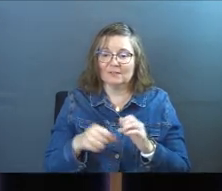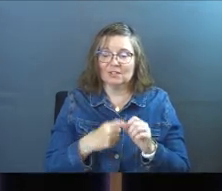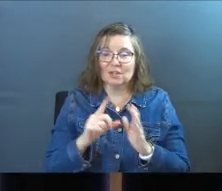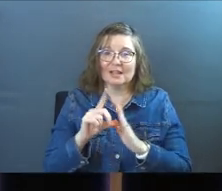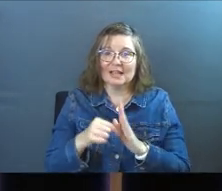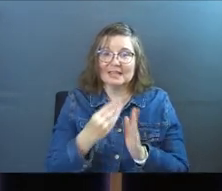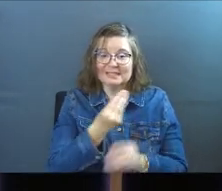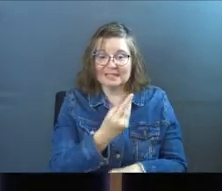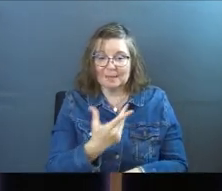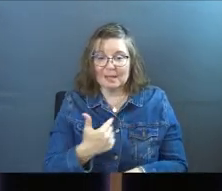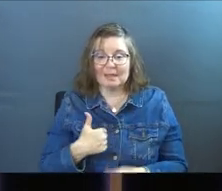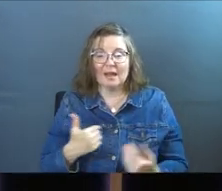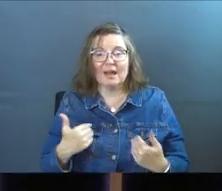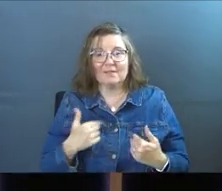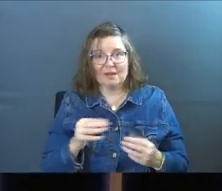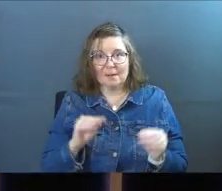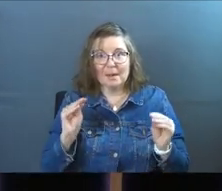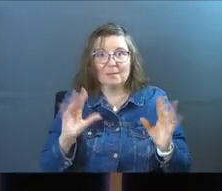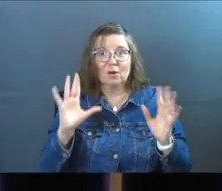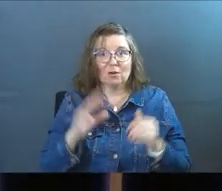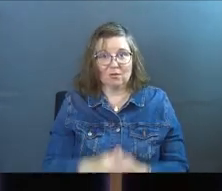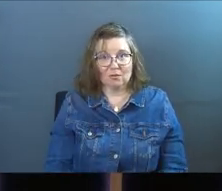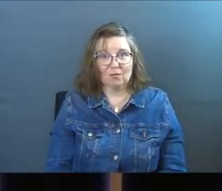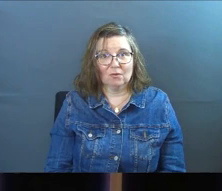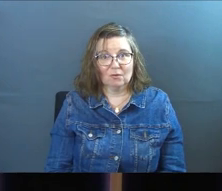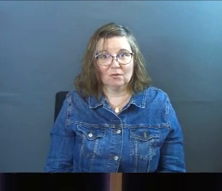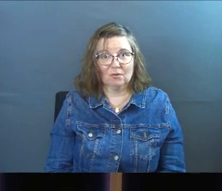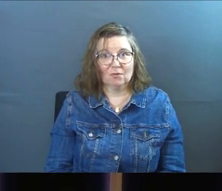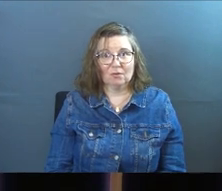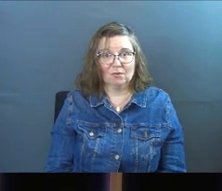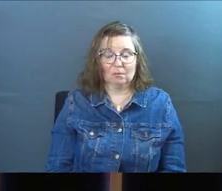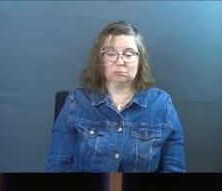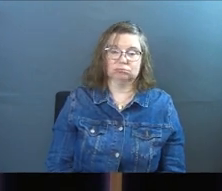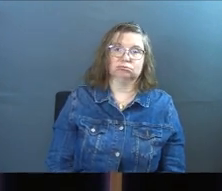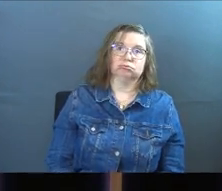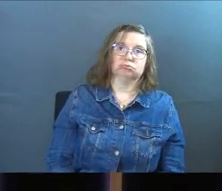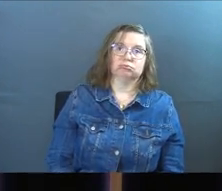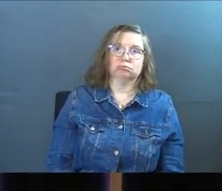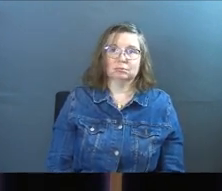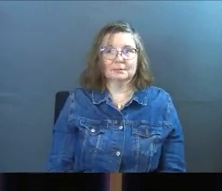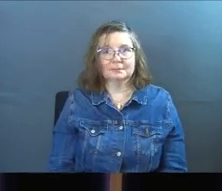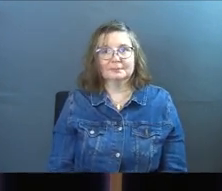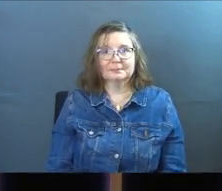later telling me, "I got my miracle." God.